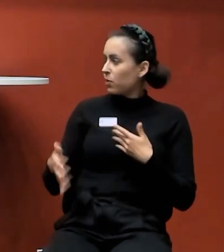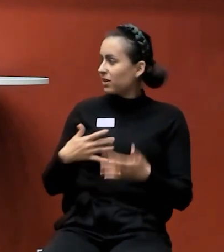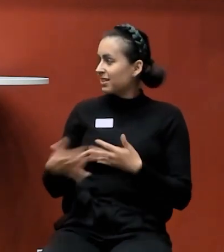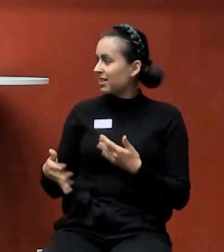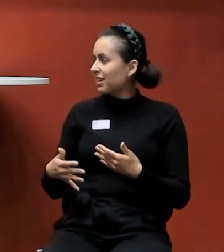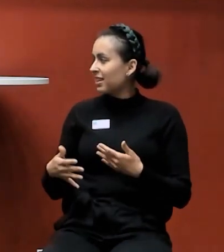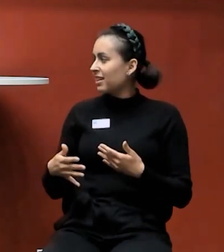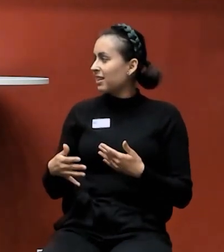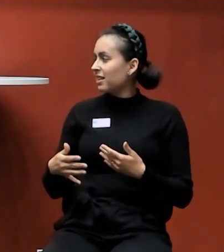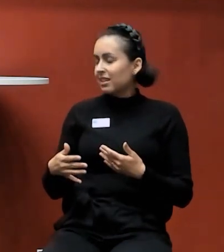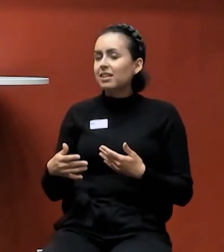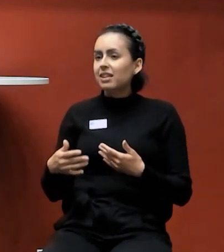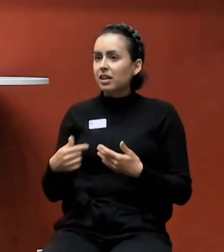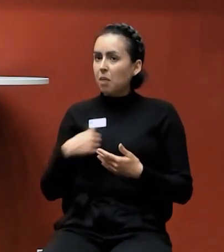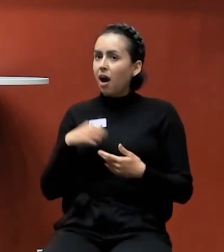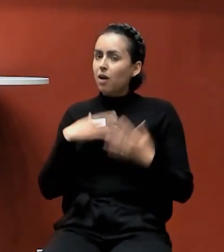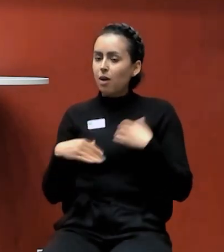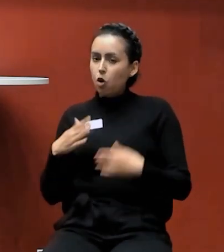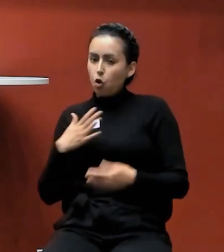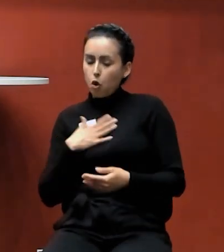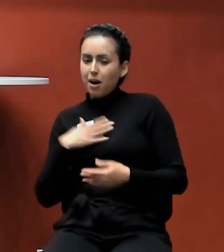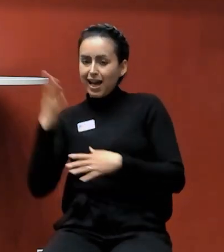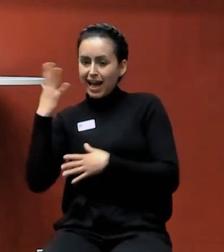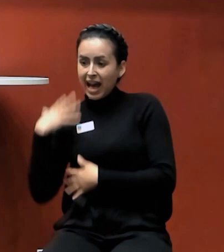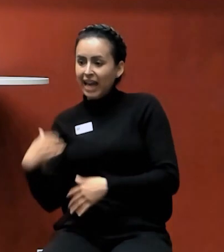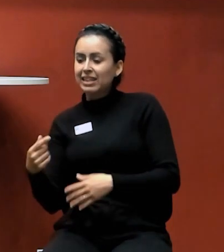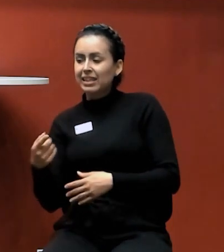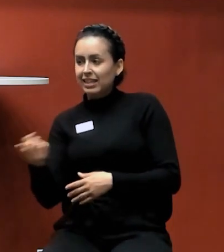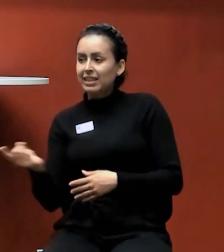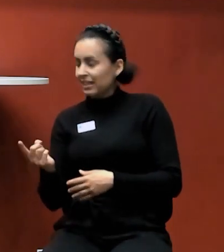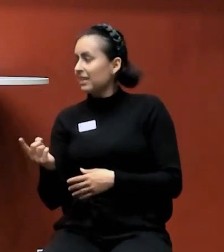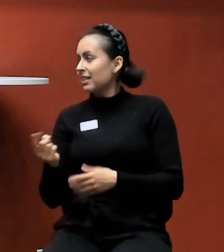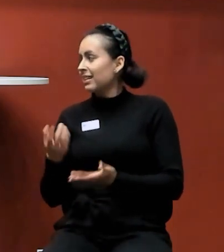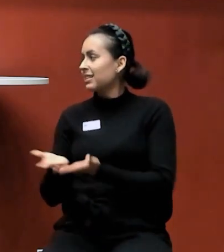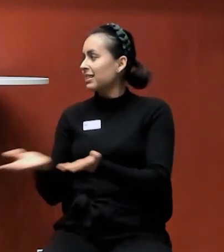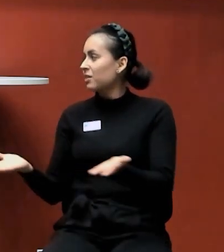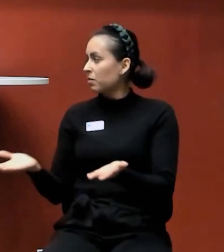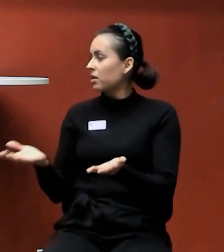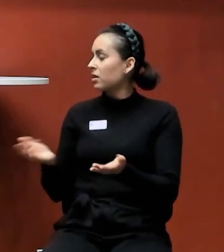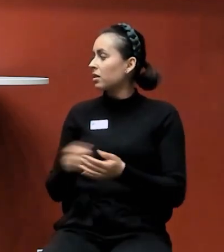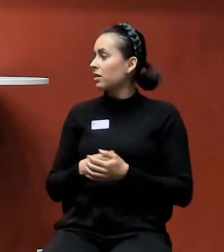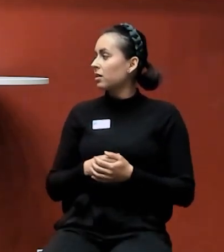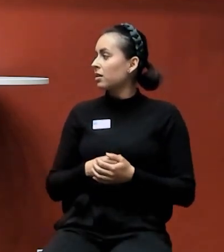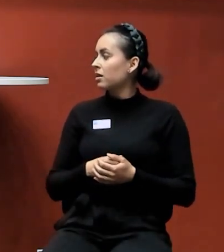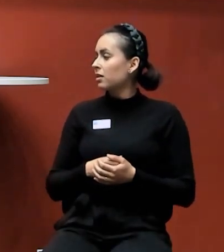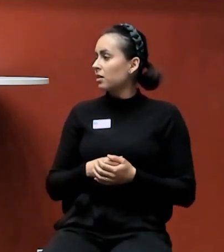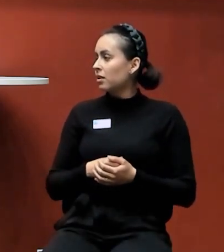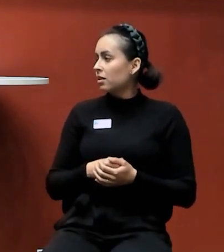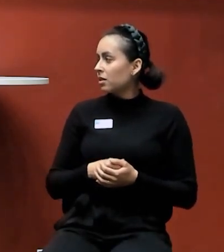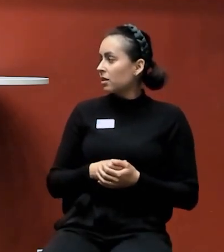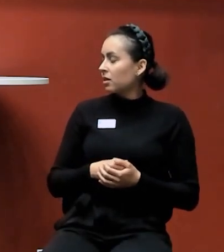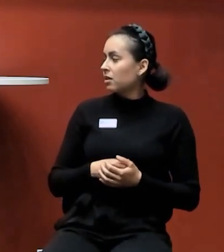quite challenging because my piece you want to happen in your wedding, it has lights and all